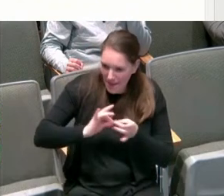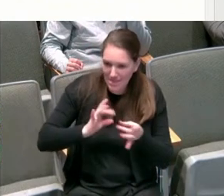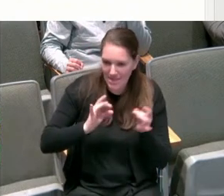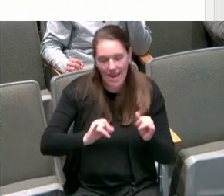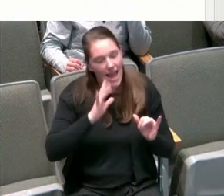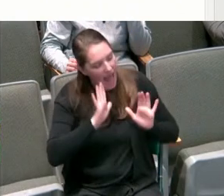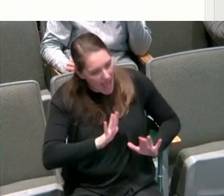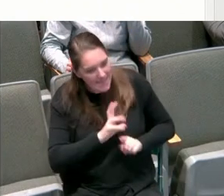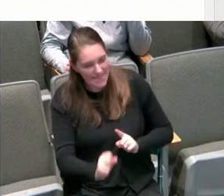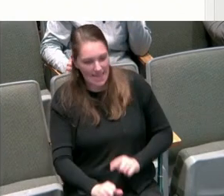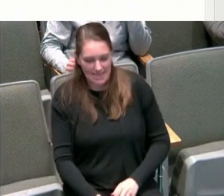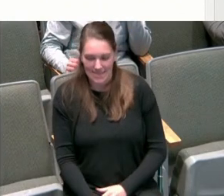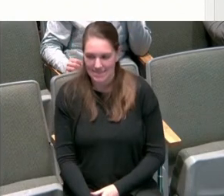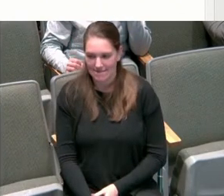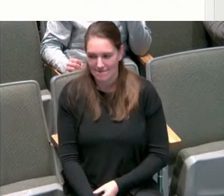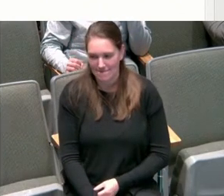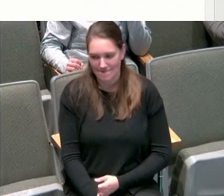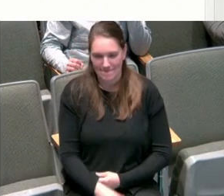foreign